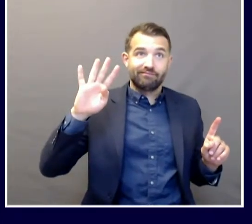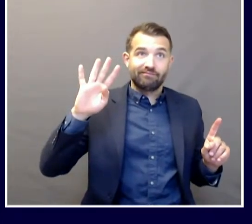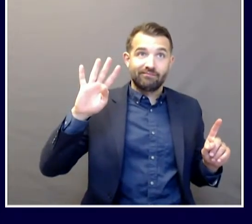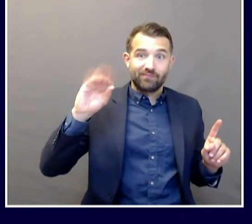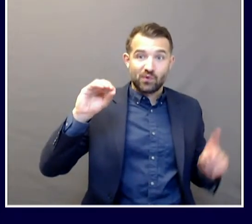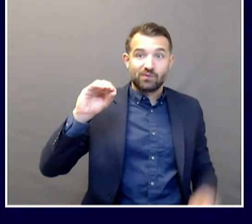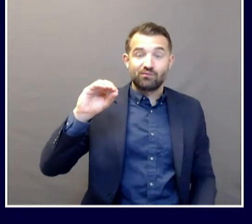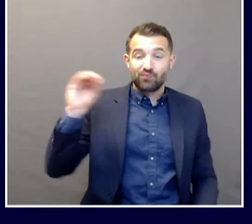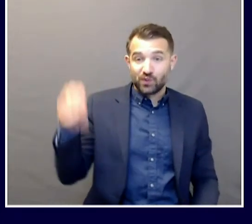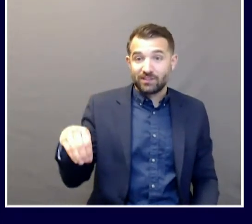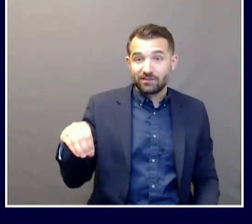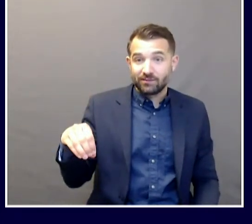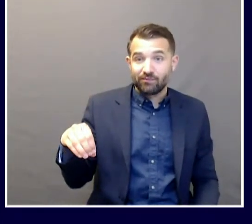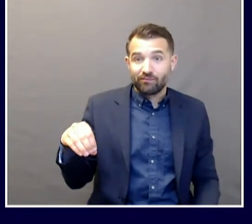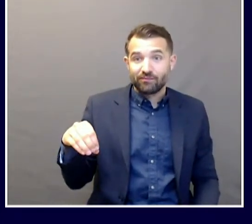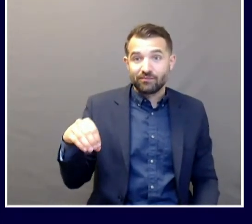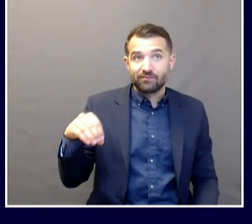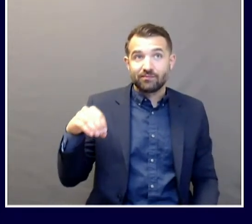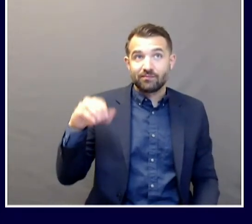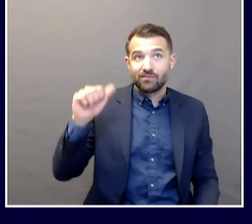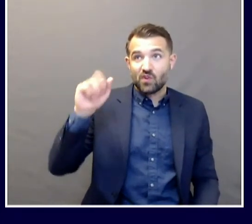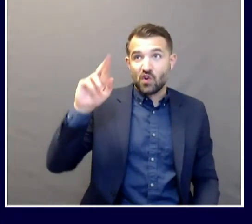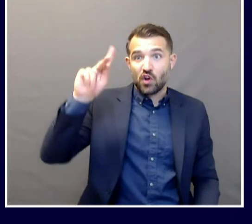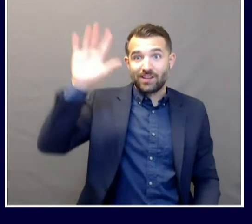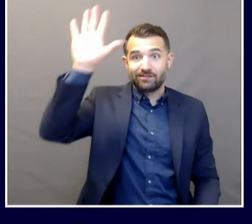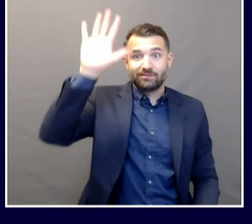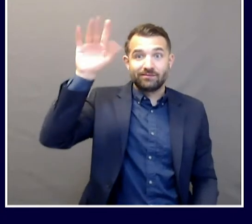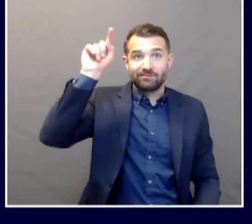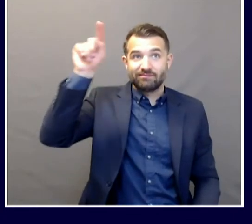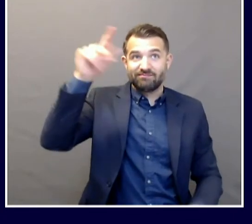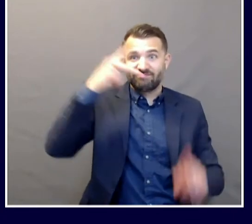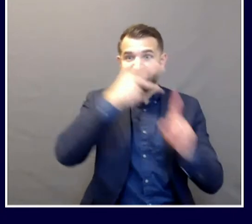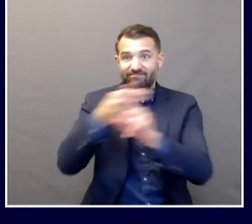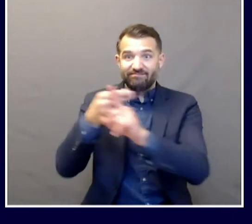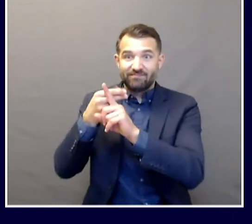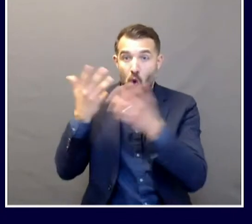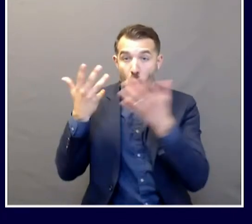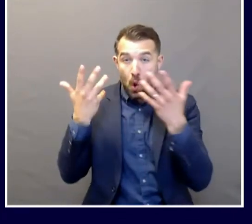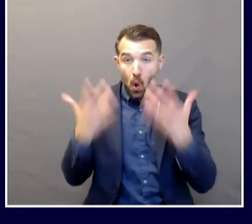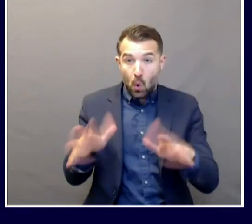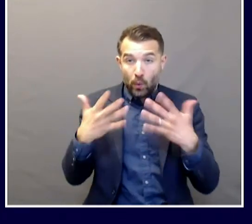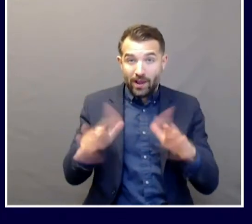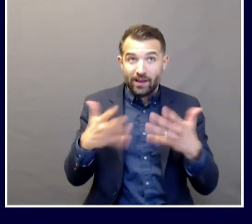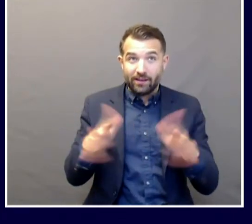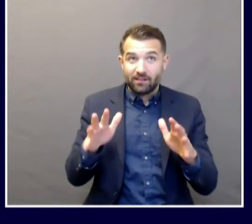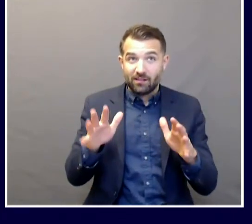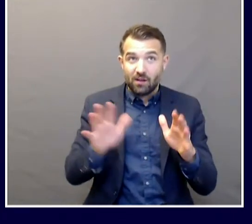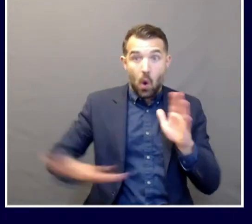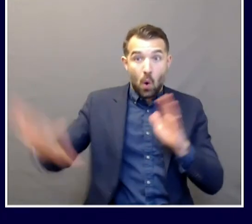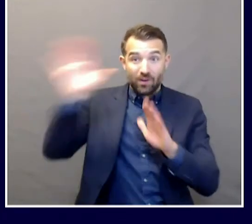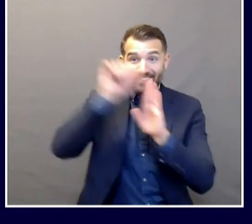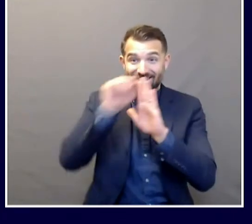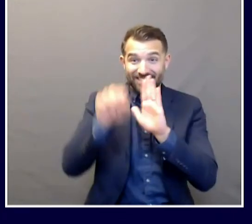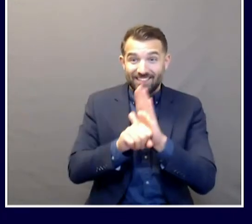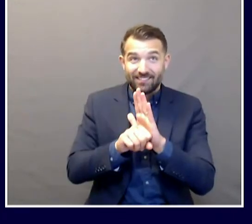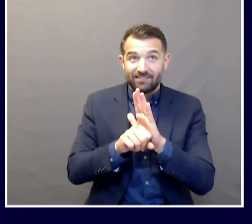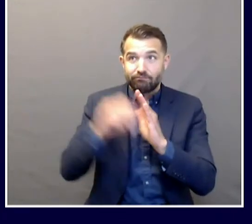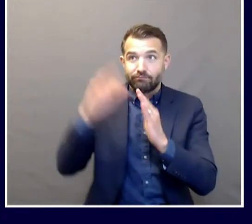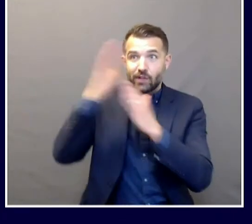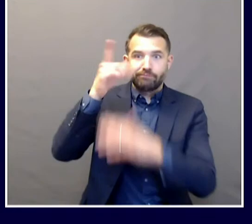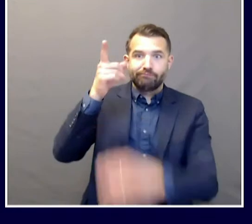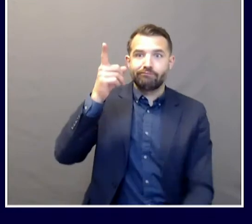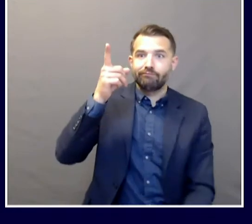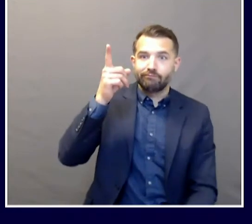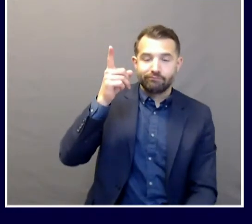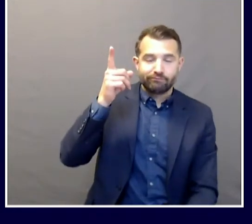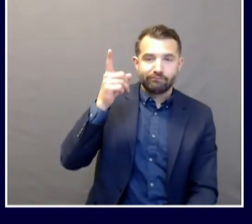County have gotten the shots they need. That places it in the top quarter of counties. So folks in Aroostook County have gotten the job done, and